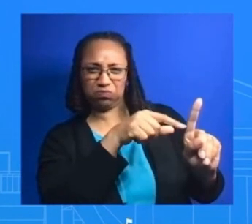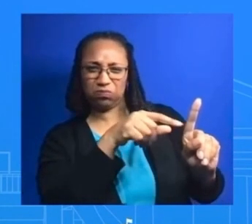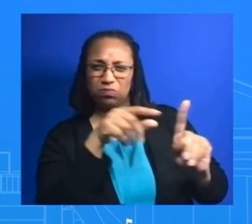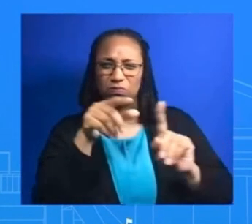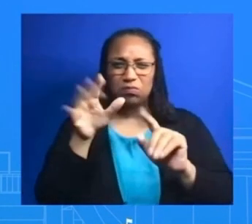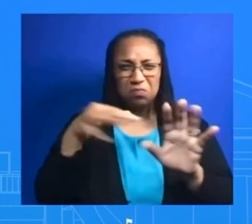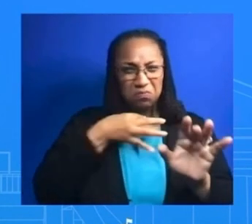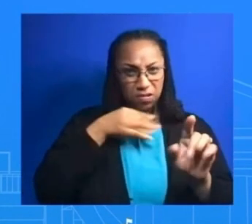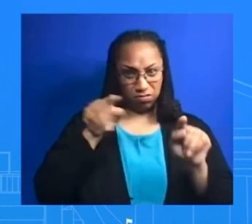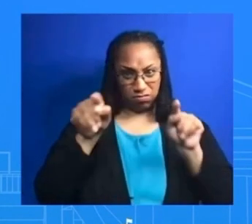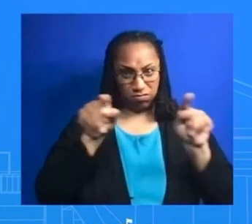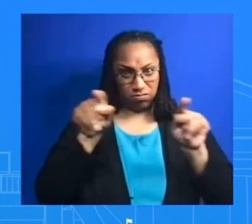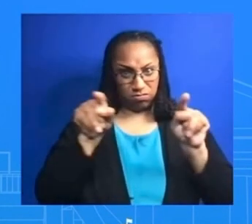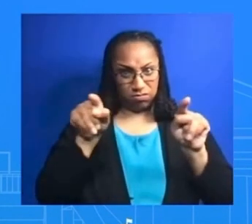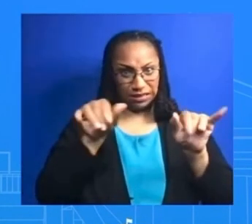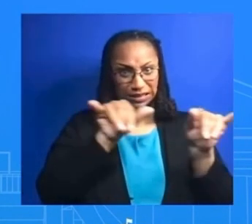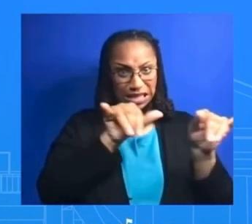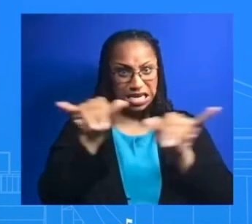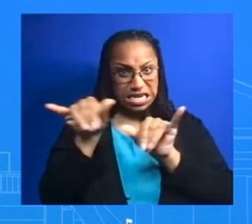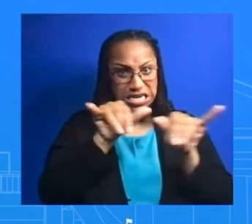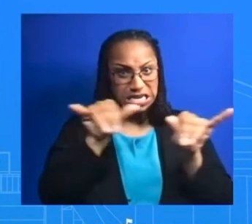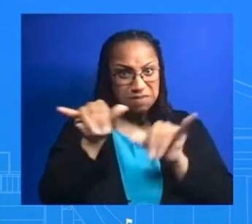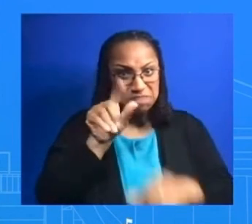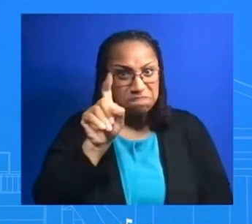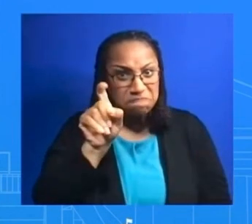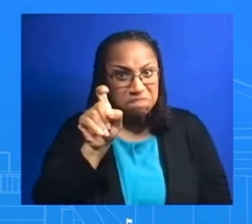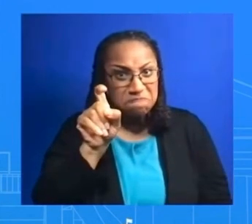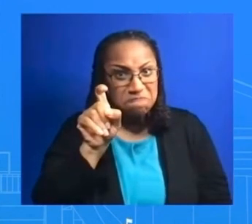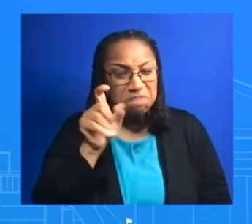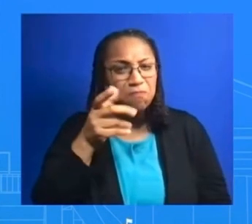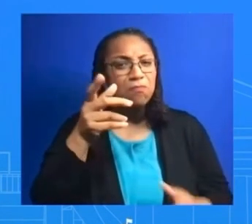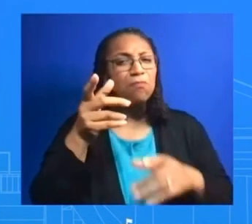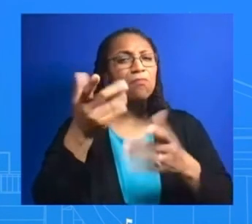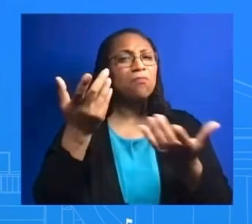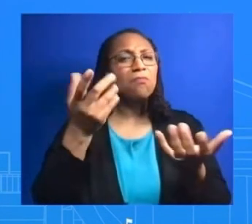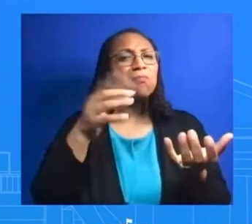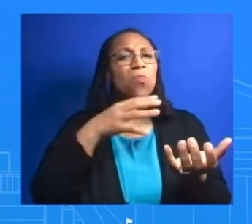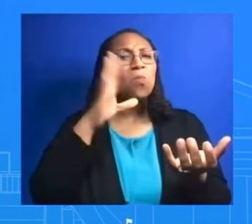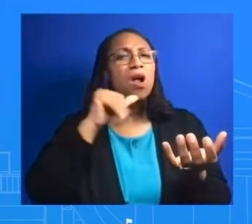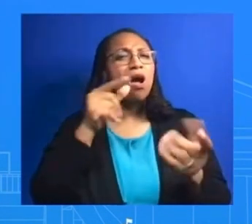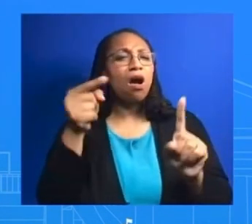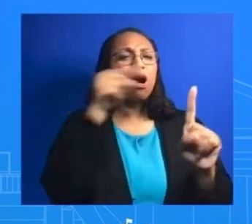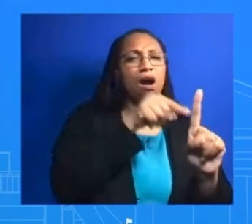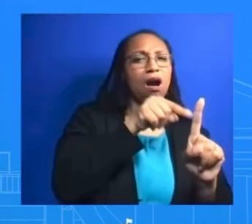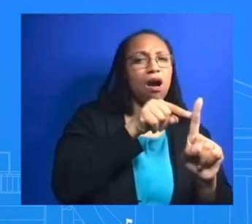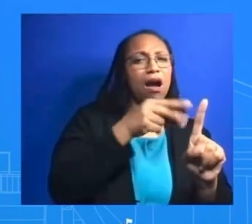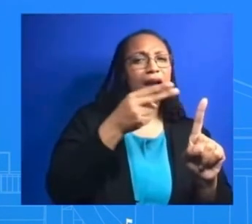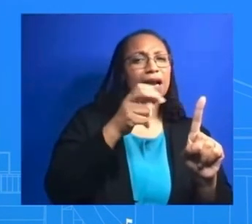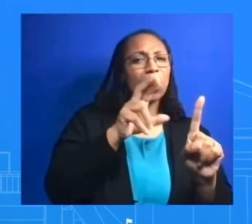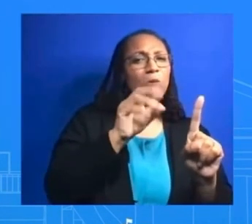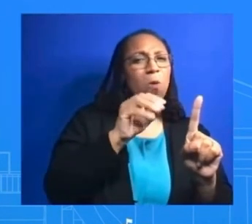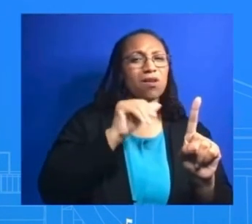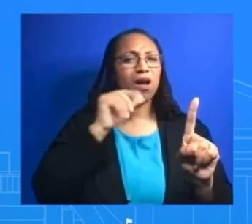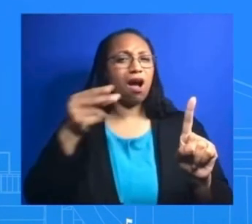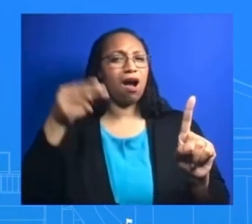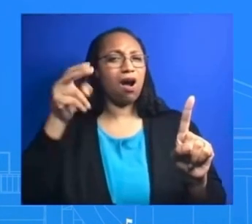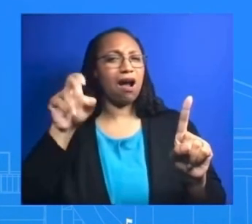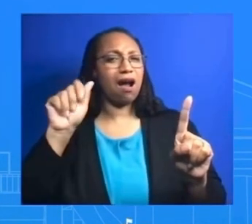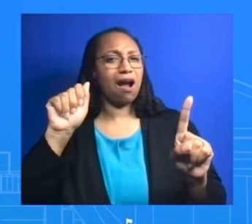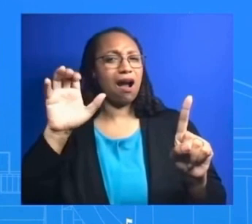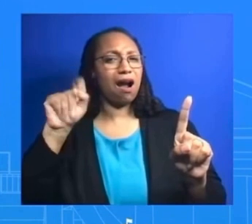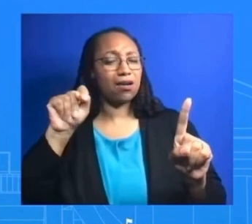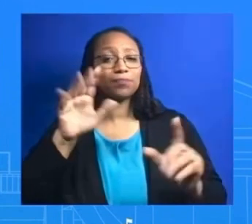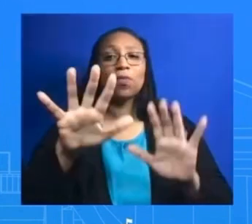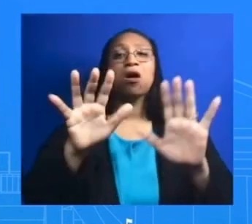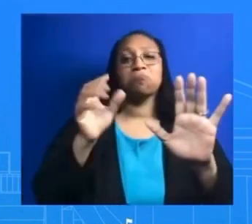secure that this is a legal route to do it, why didn't you just use this in the first place? We believe the Supreme Court got it wrong today. We believe the HEROES Act does give me